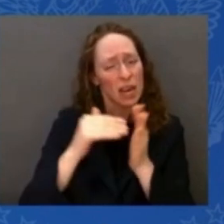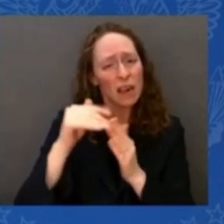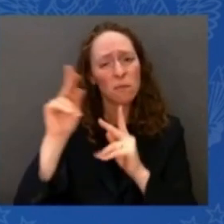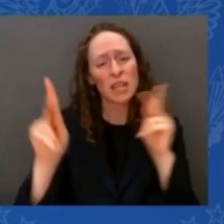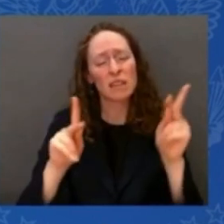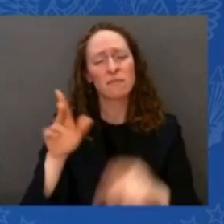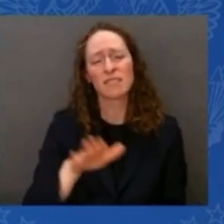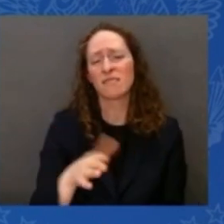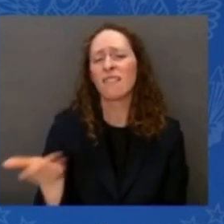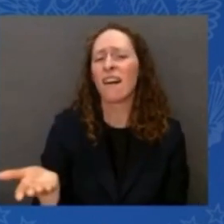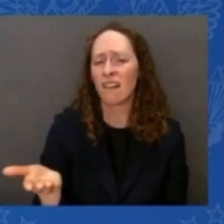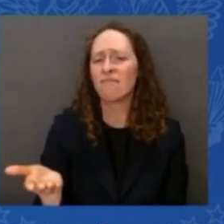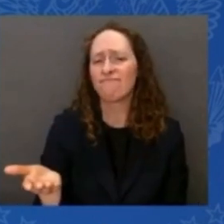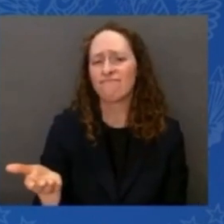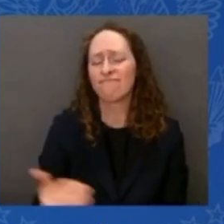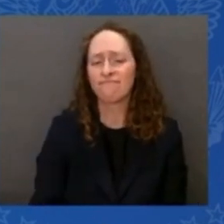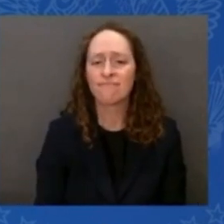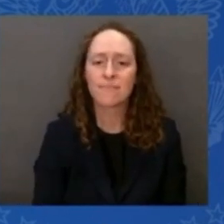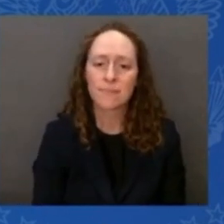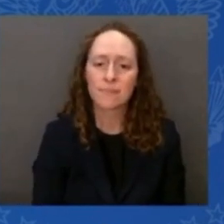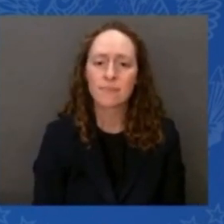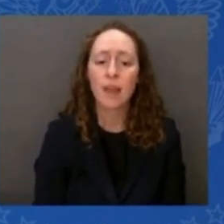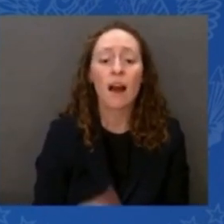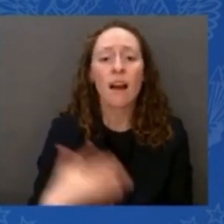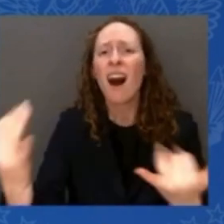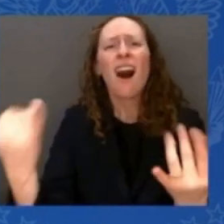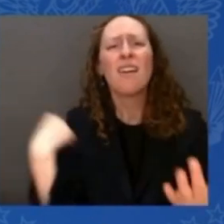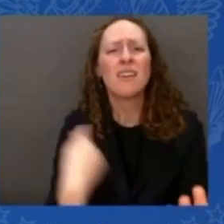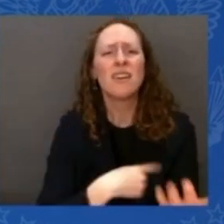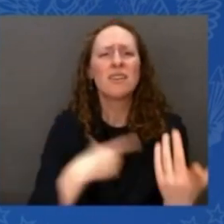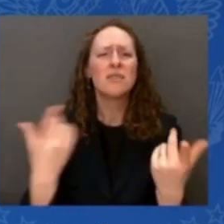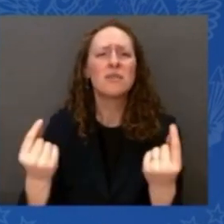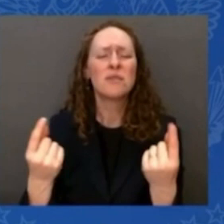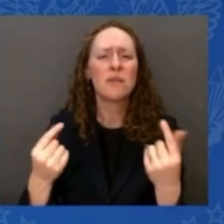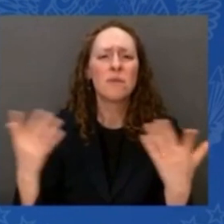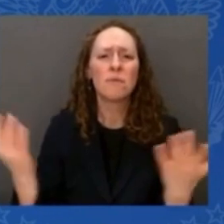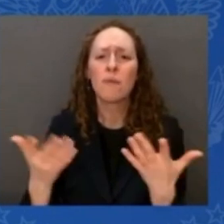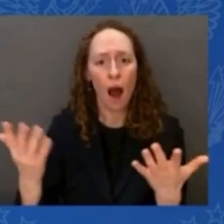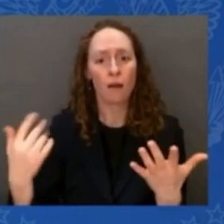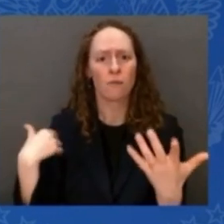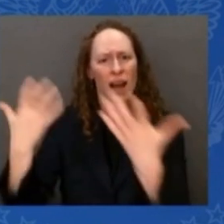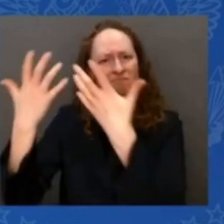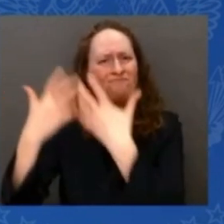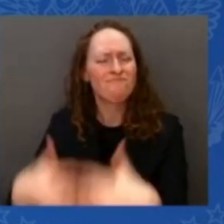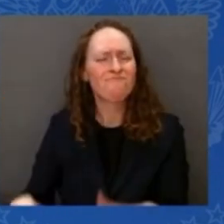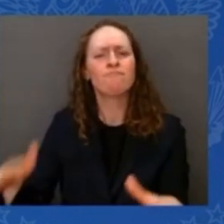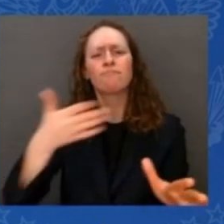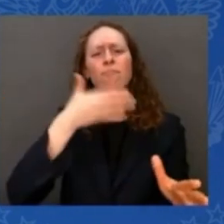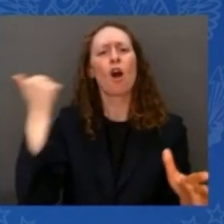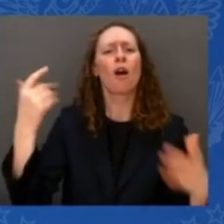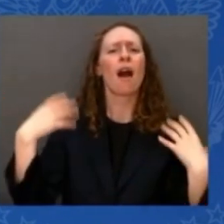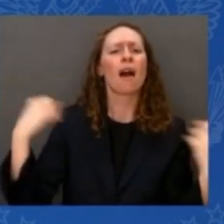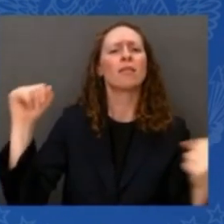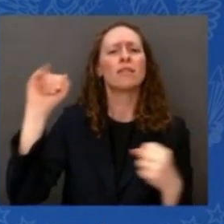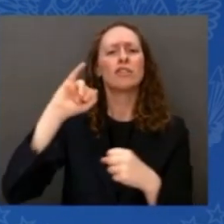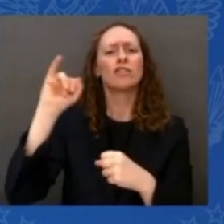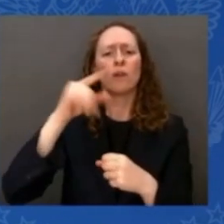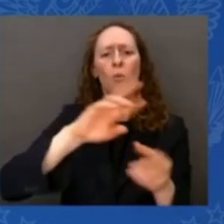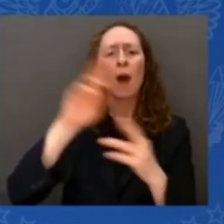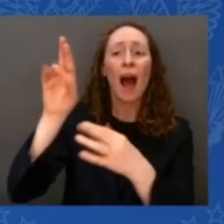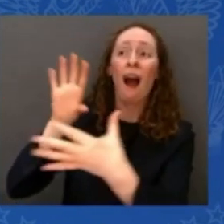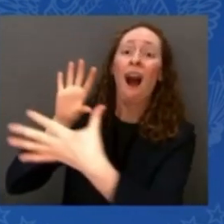the Affordable Care Act by making it easier to sign up and by making it cheaper to get better health care and affordable care, saving